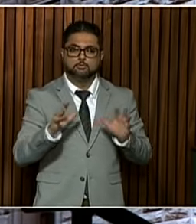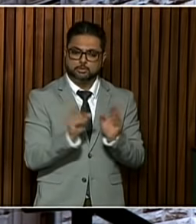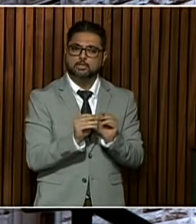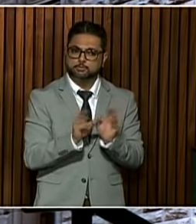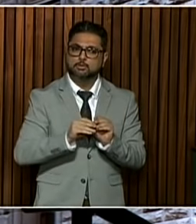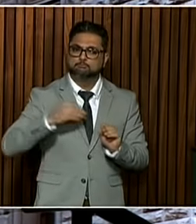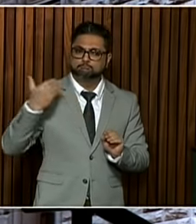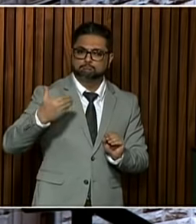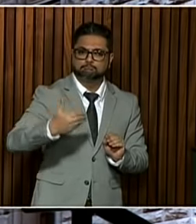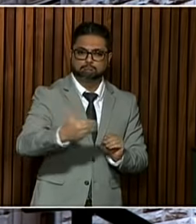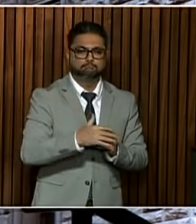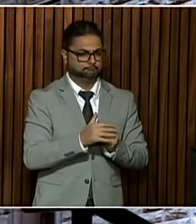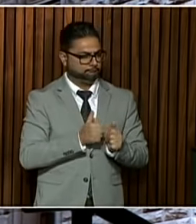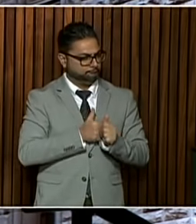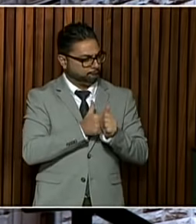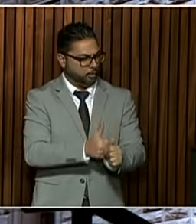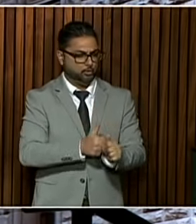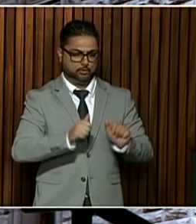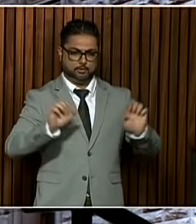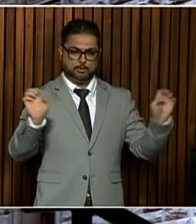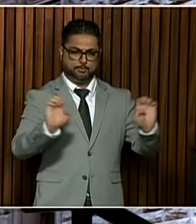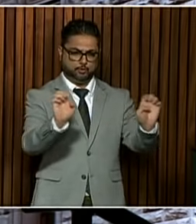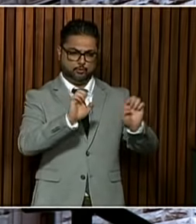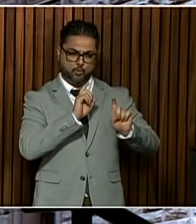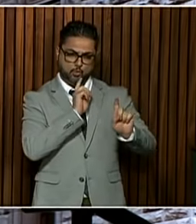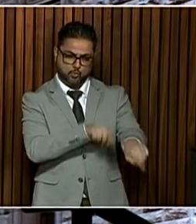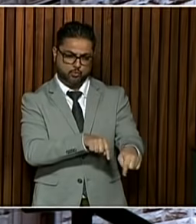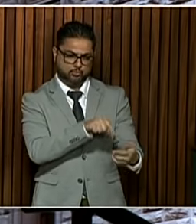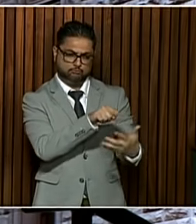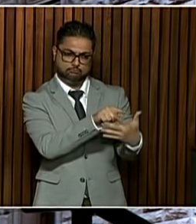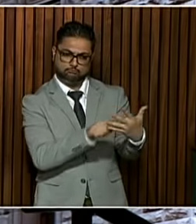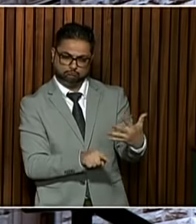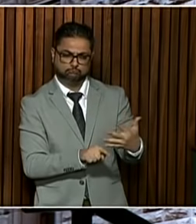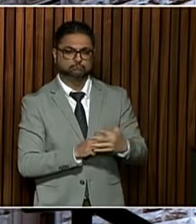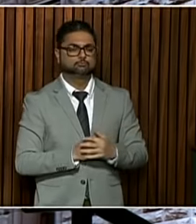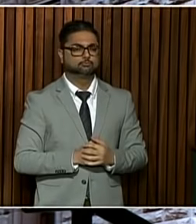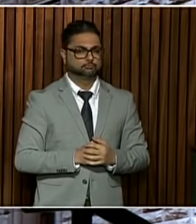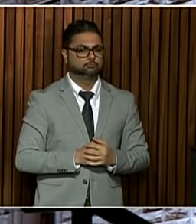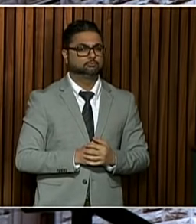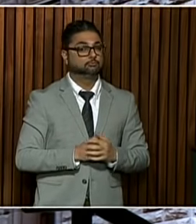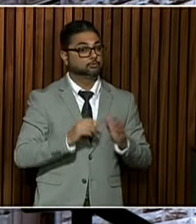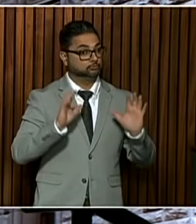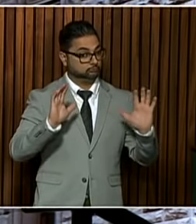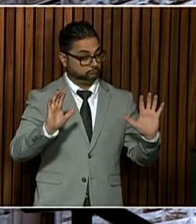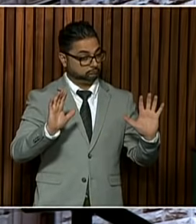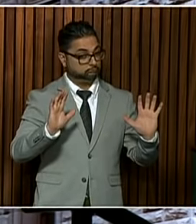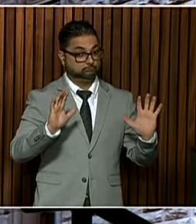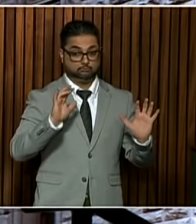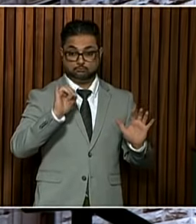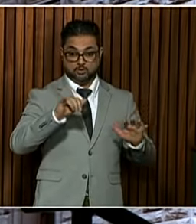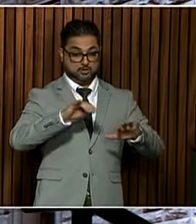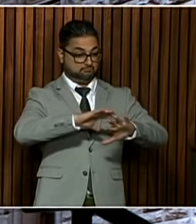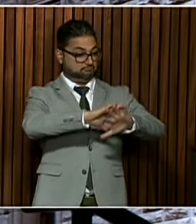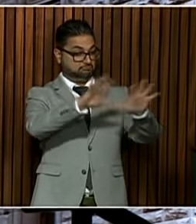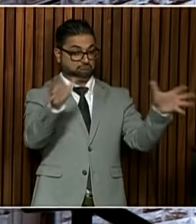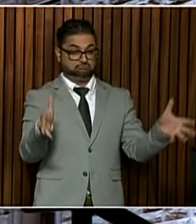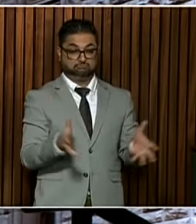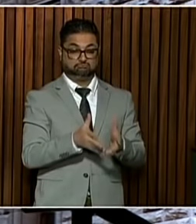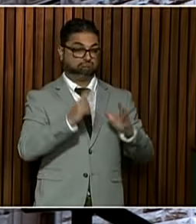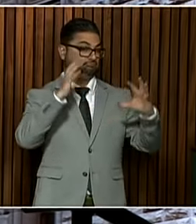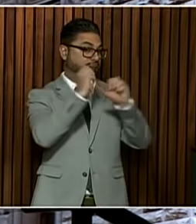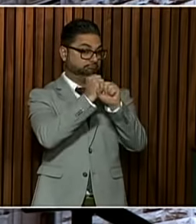actions therein. So those are the general summary of where we're at today. This is the end of the first week of the 2-week of intense